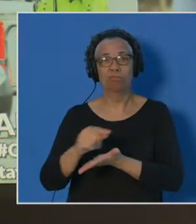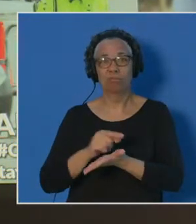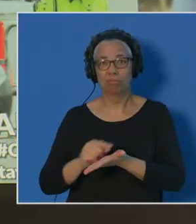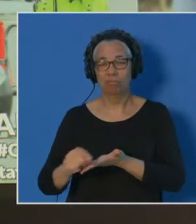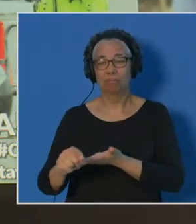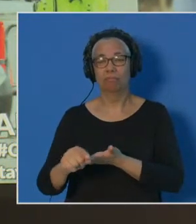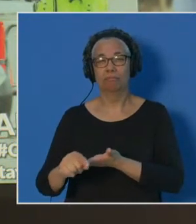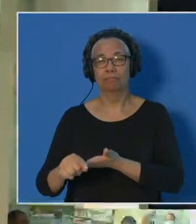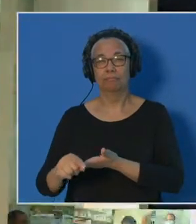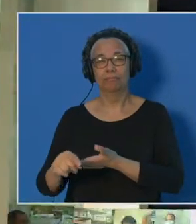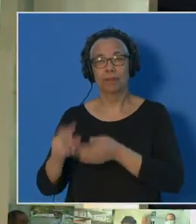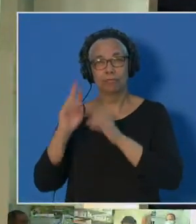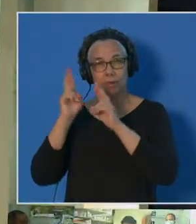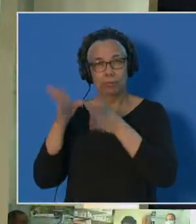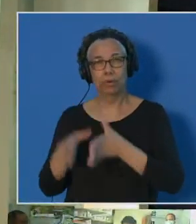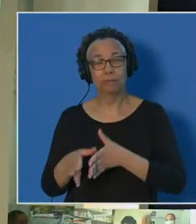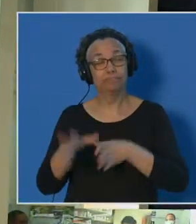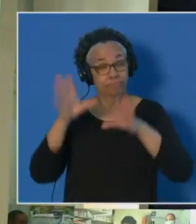Premier,